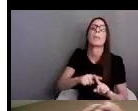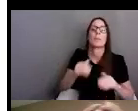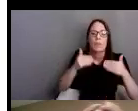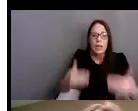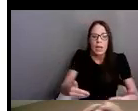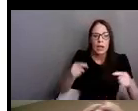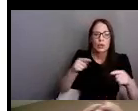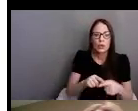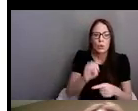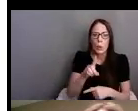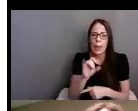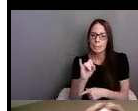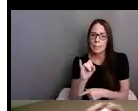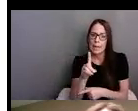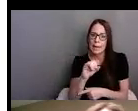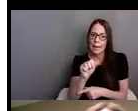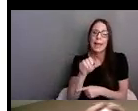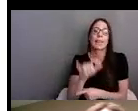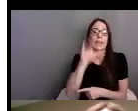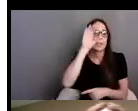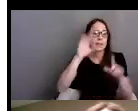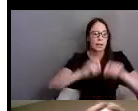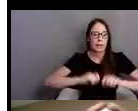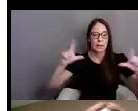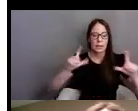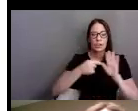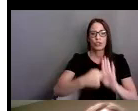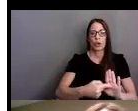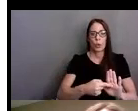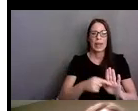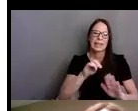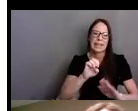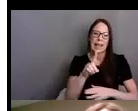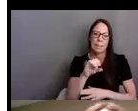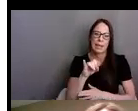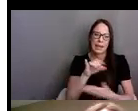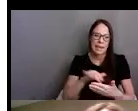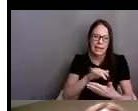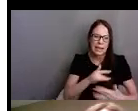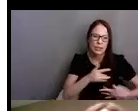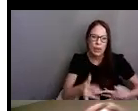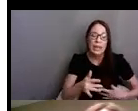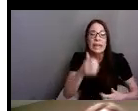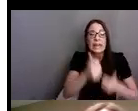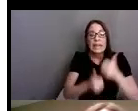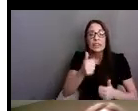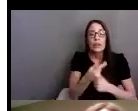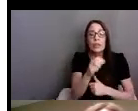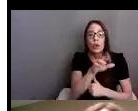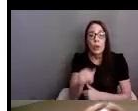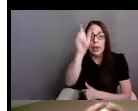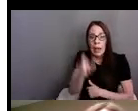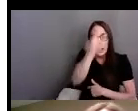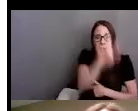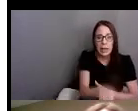epi data. So this figure is showing you our current epidemiologic trends in the state. So each of those gray vertical bars you see are our daily case